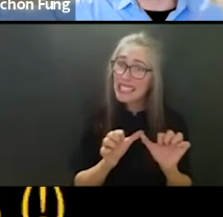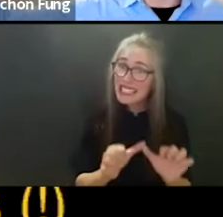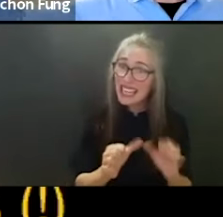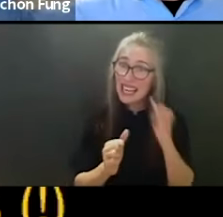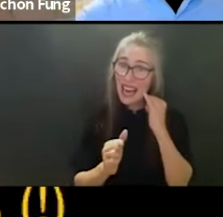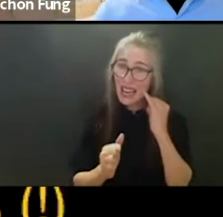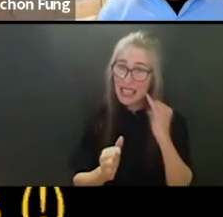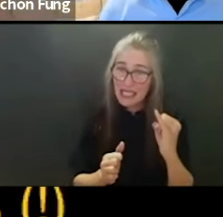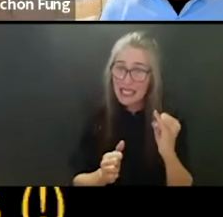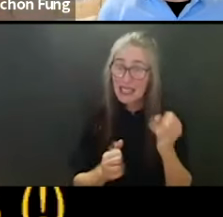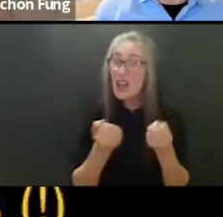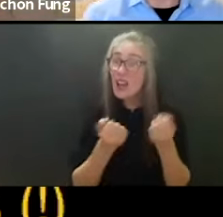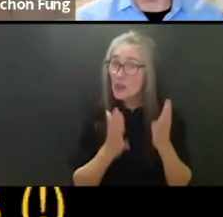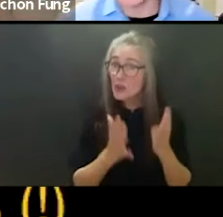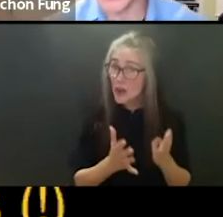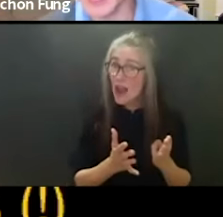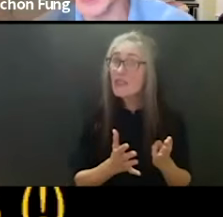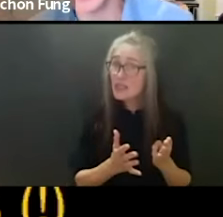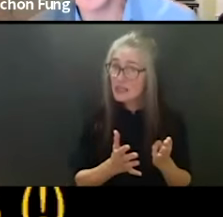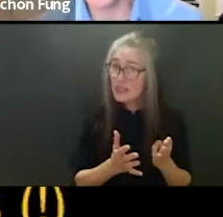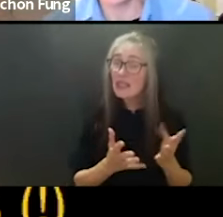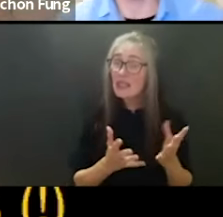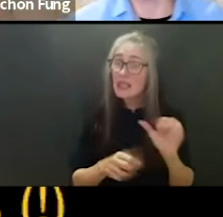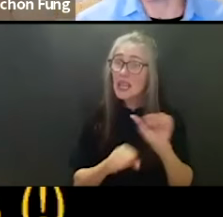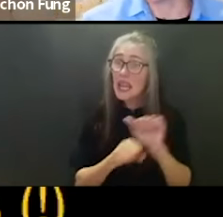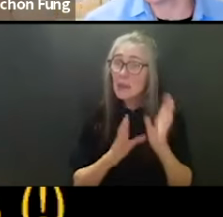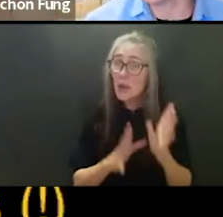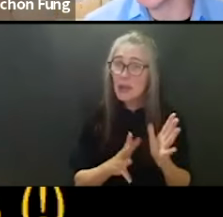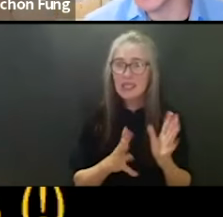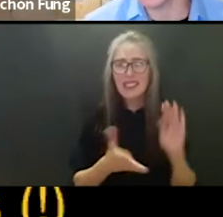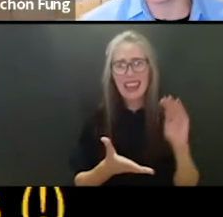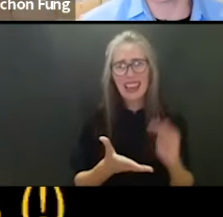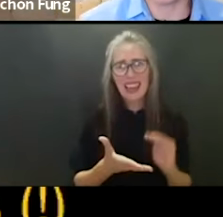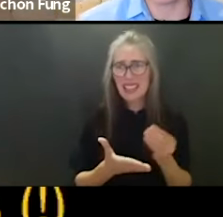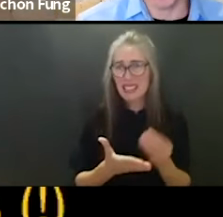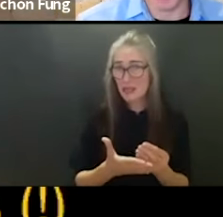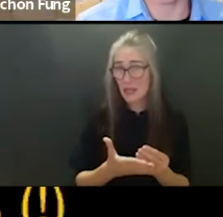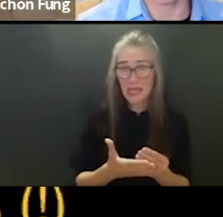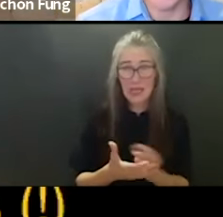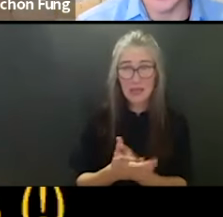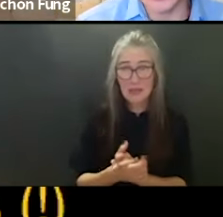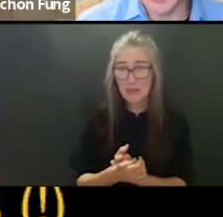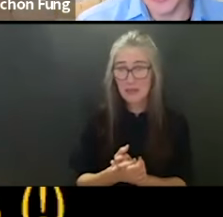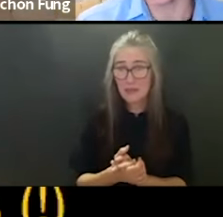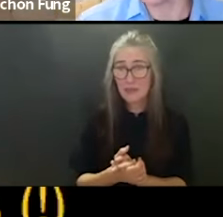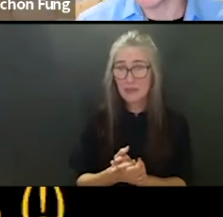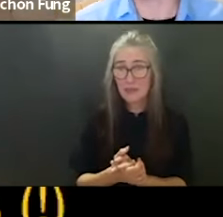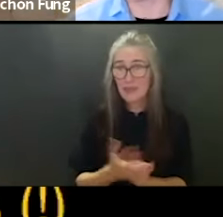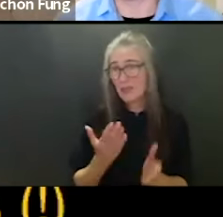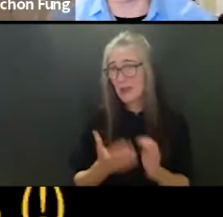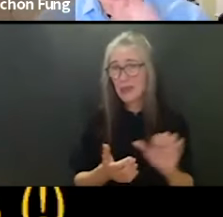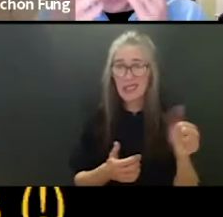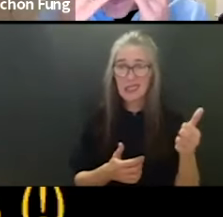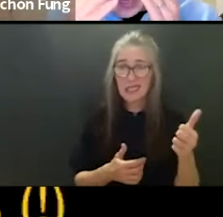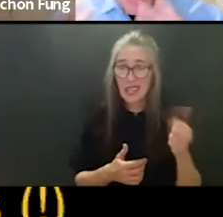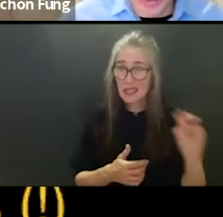with well funded, but the people who want to maintain the idea that these drivers would be our employees have raised much